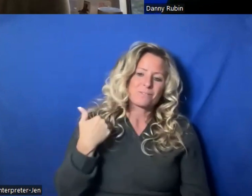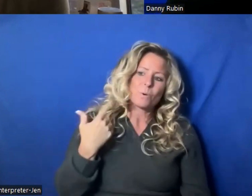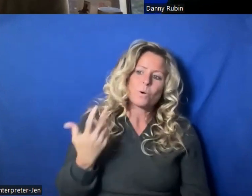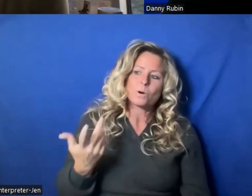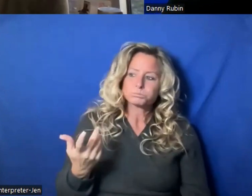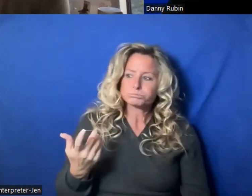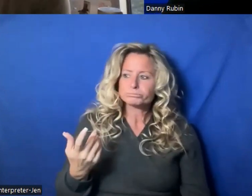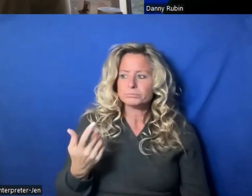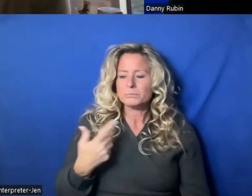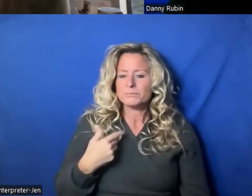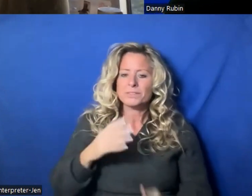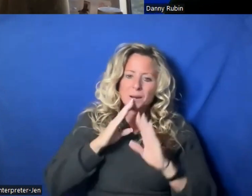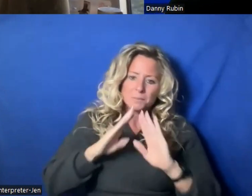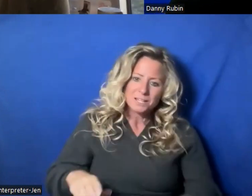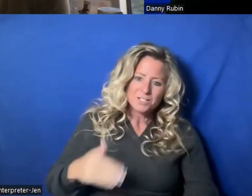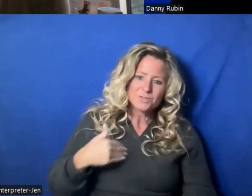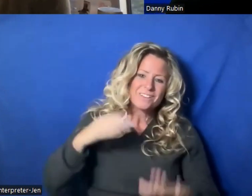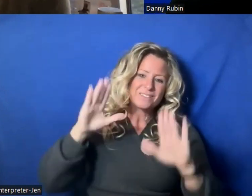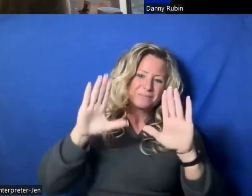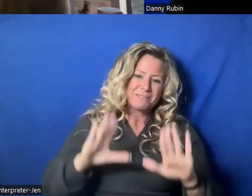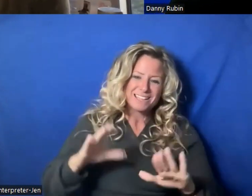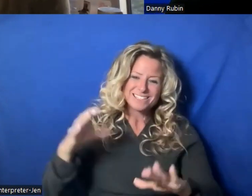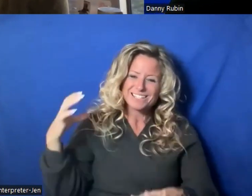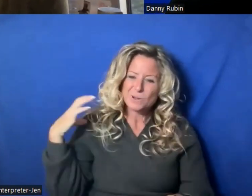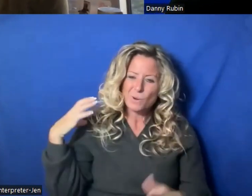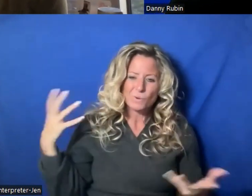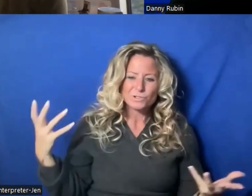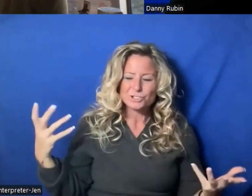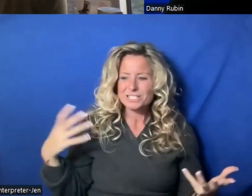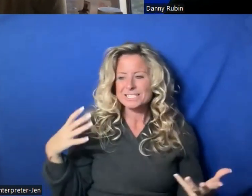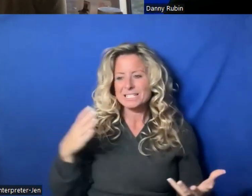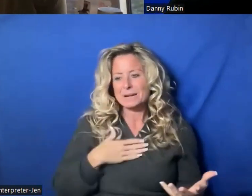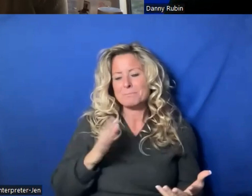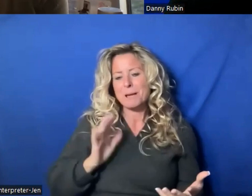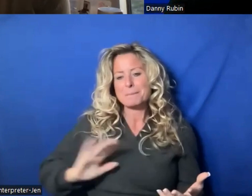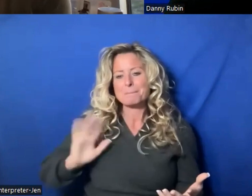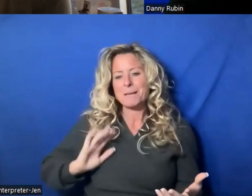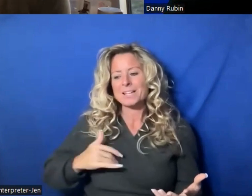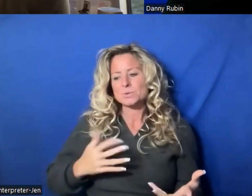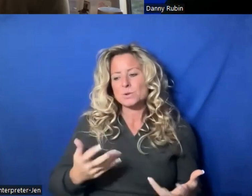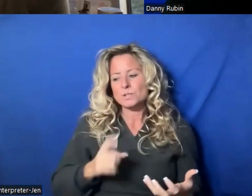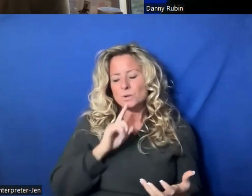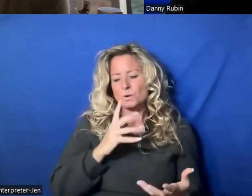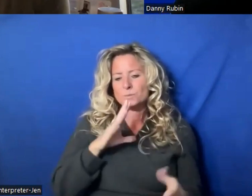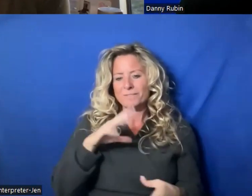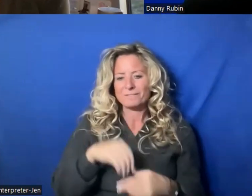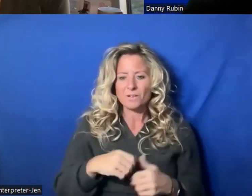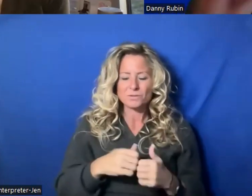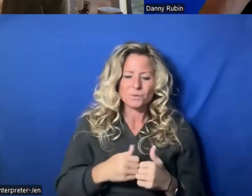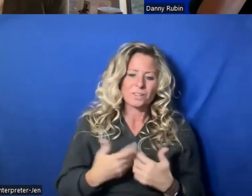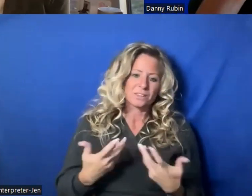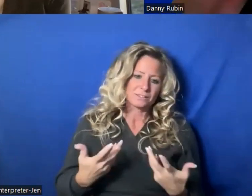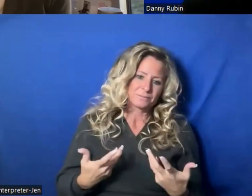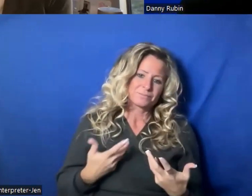been very blessed to have amazing coaches in my past, and so I really wanted to be involved and to Pay get it back to